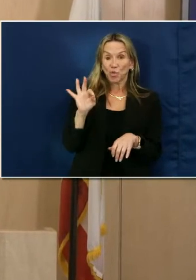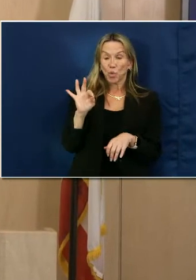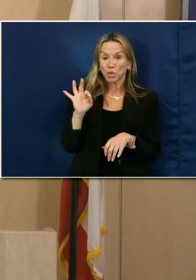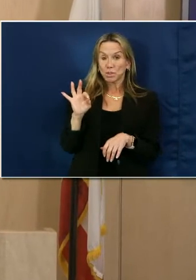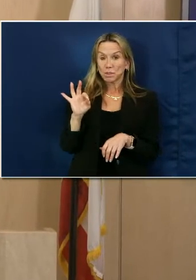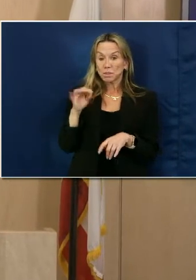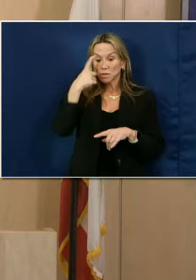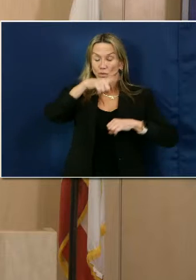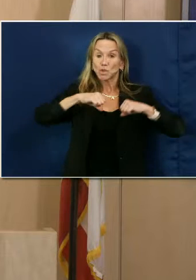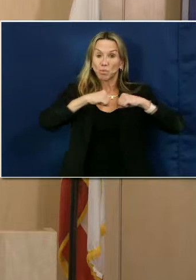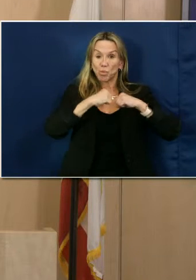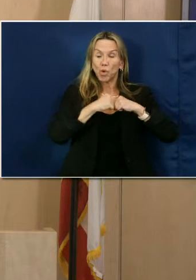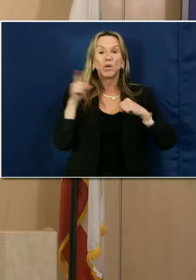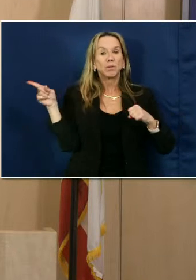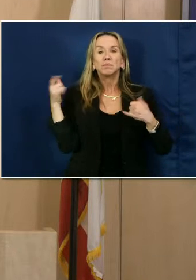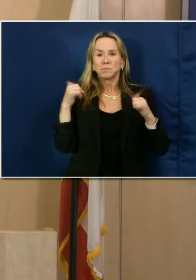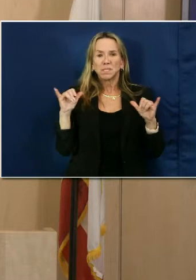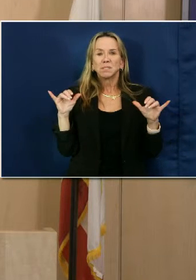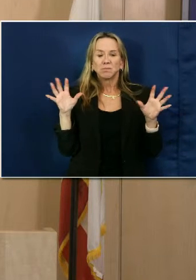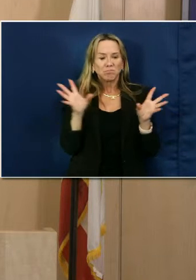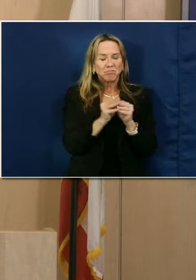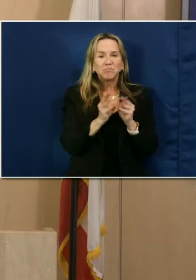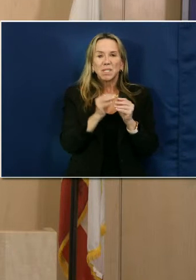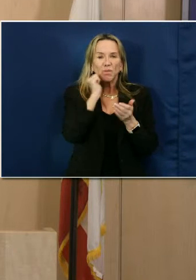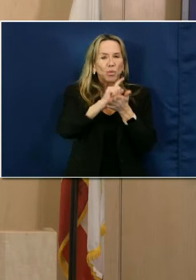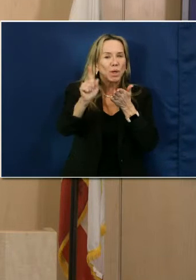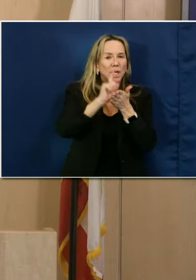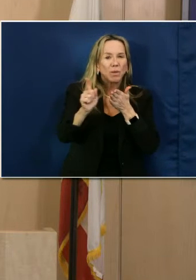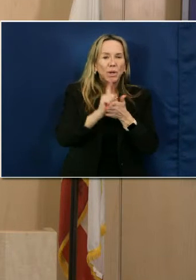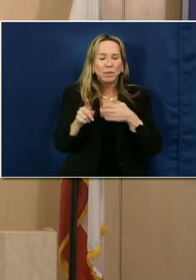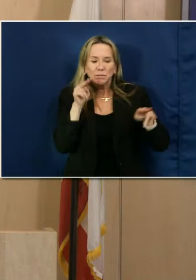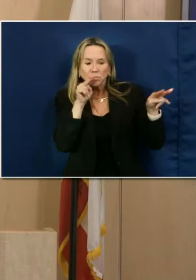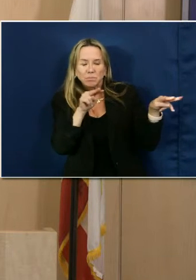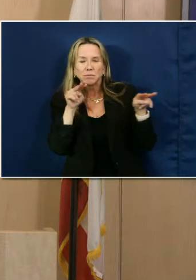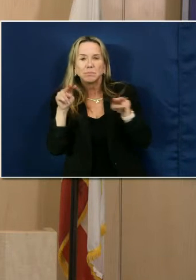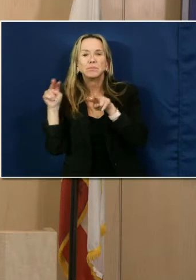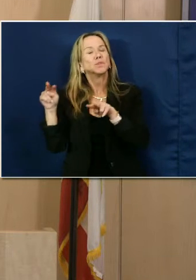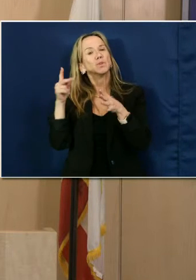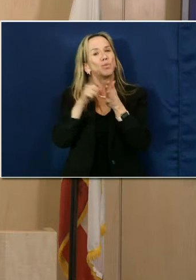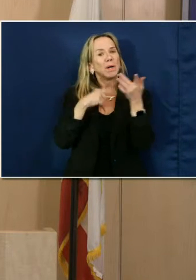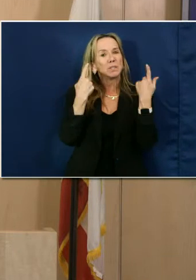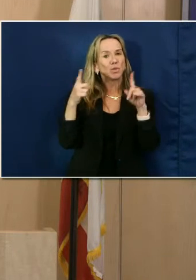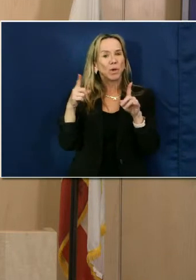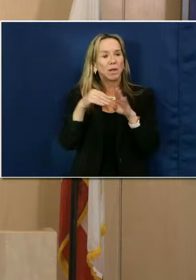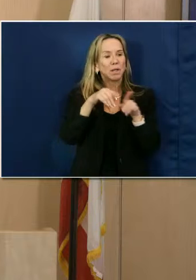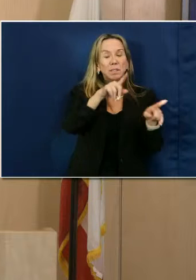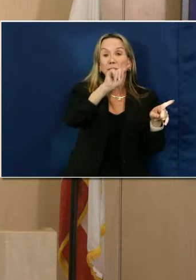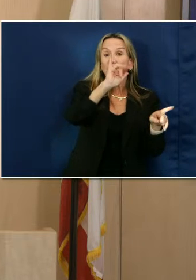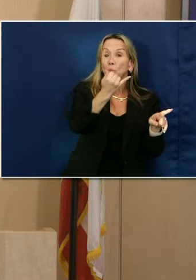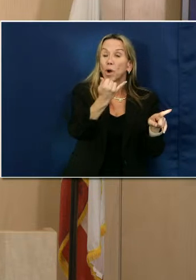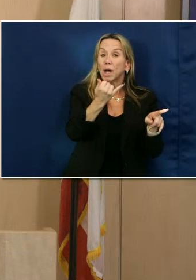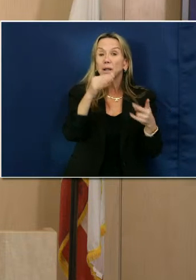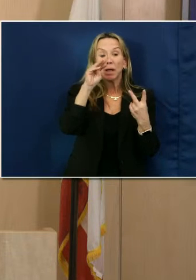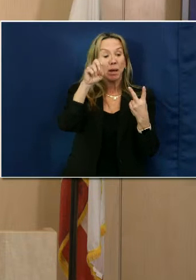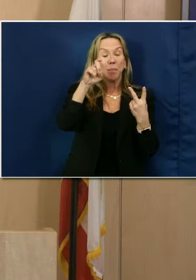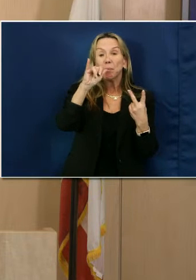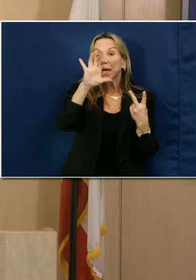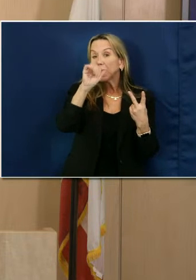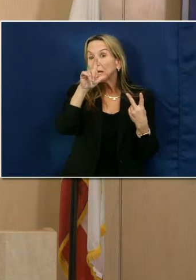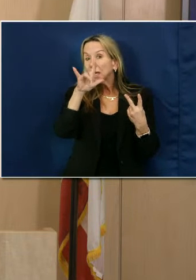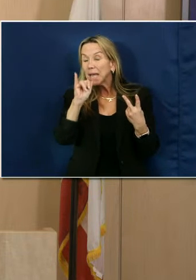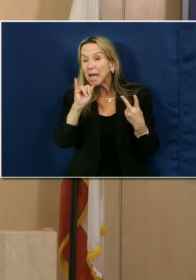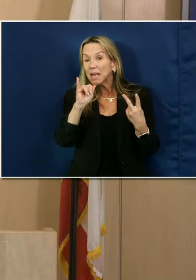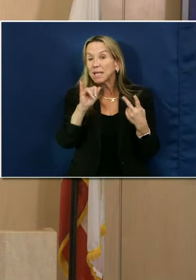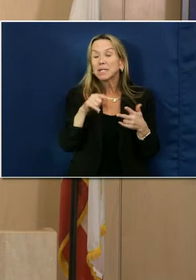it continues to meet weekly, and we do monitor the case statistics in Tijuana, Mexicali,